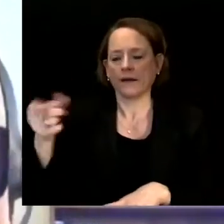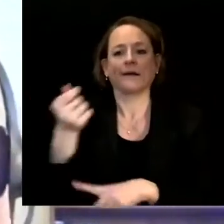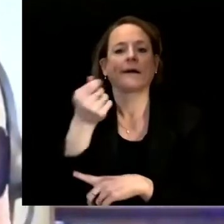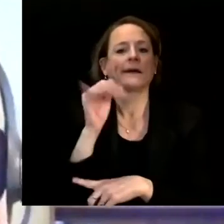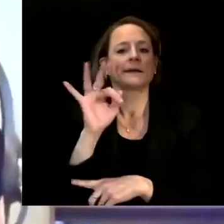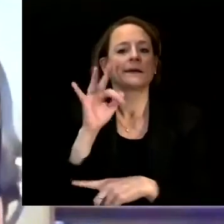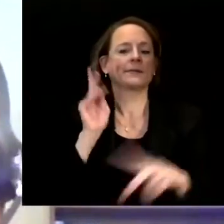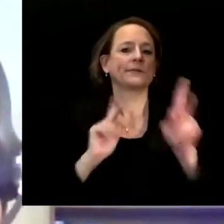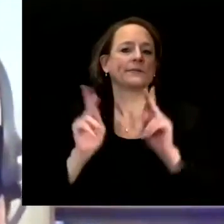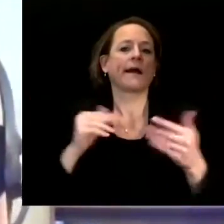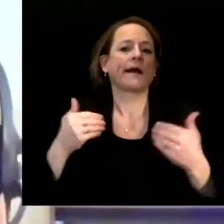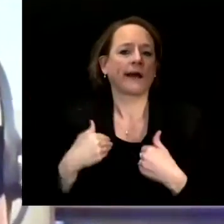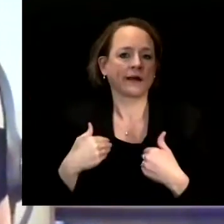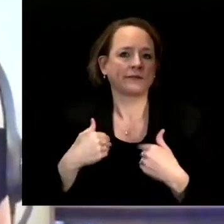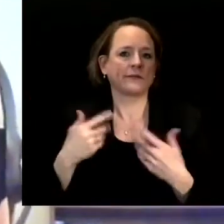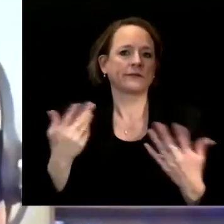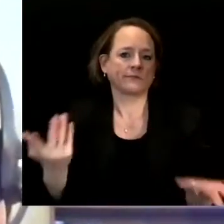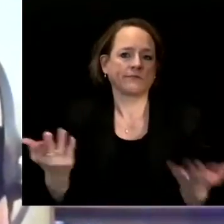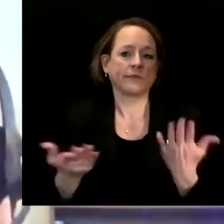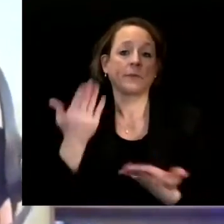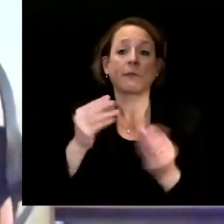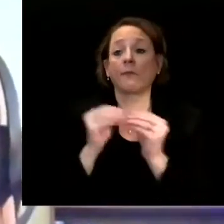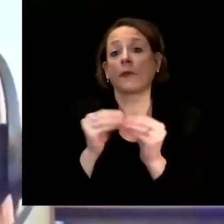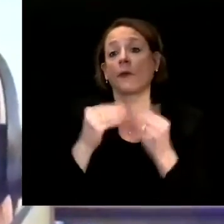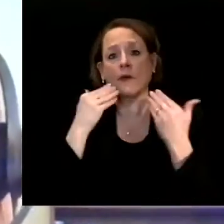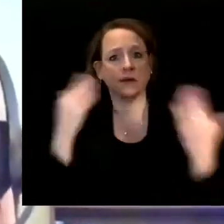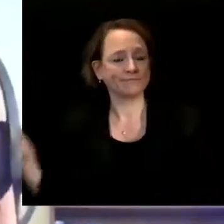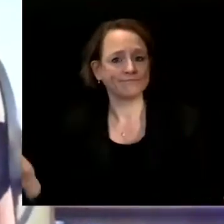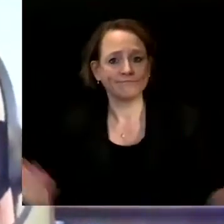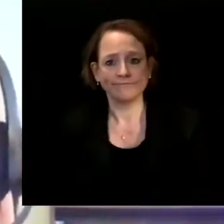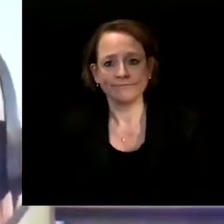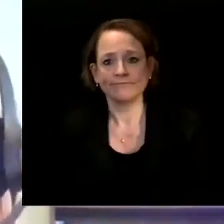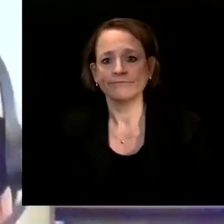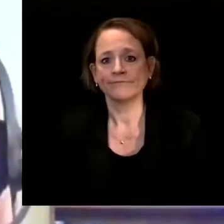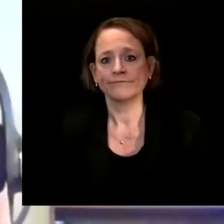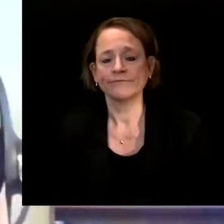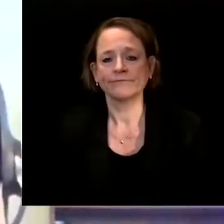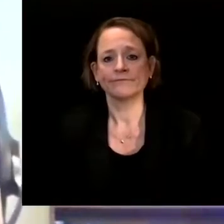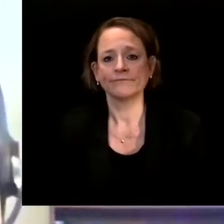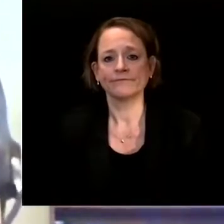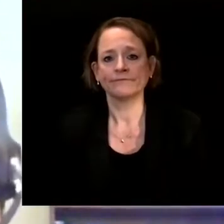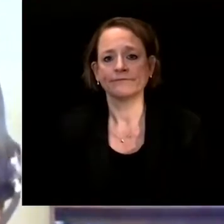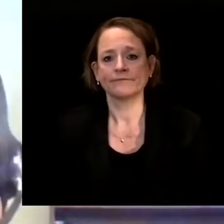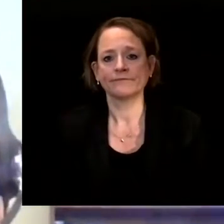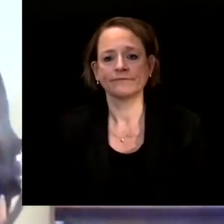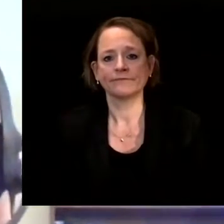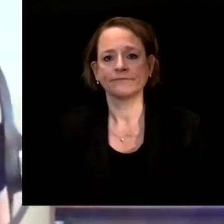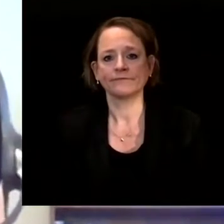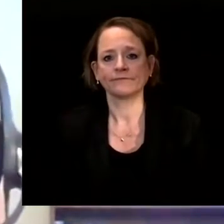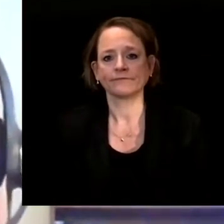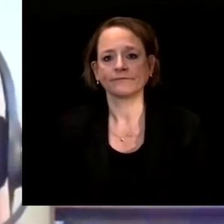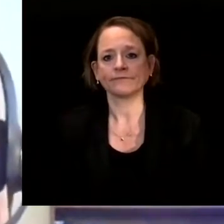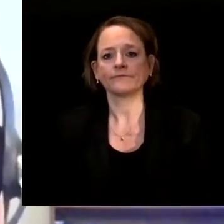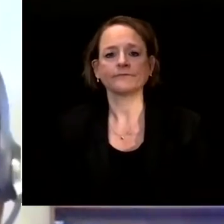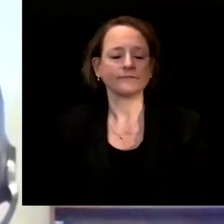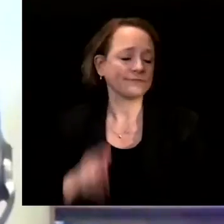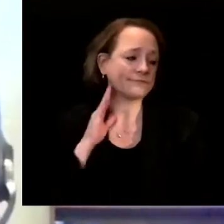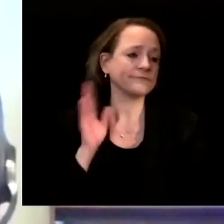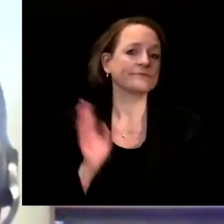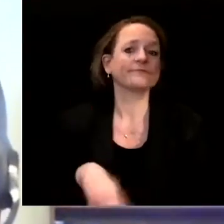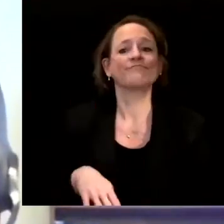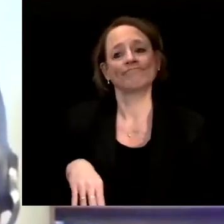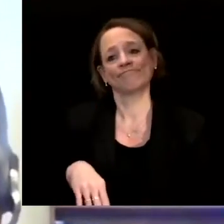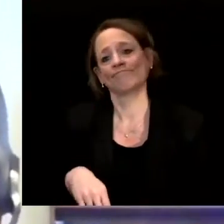but you just have a little lapse. Take your mask off, don't wash your hands, stand too close to